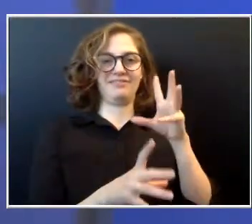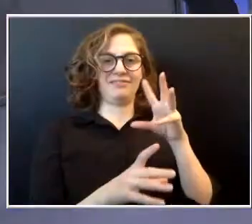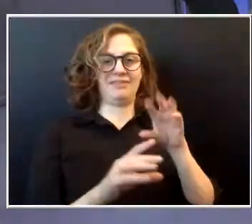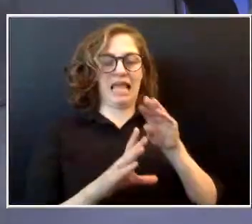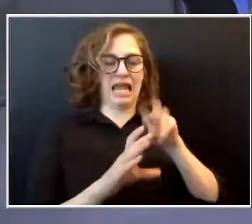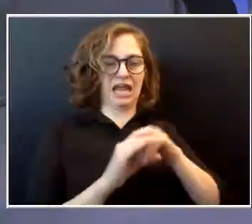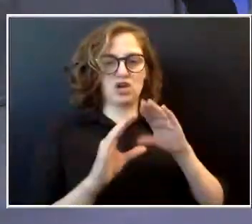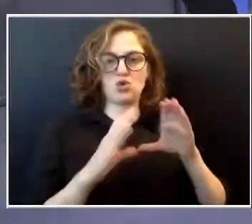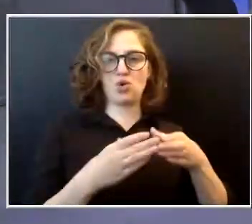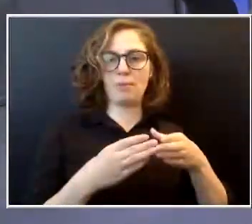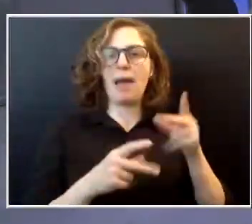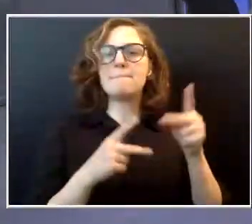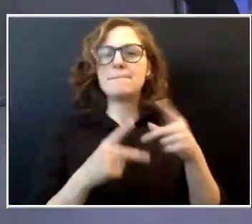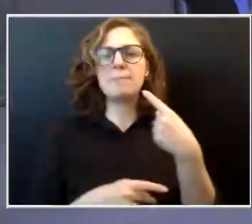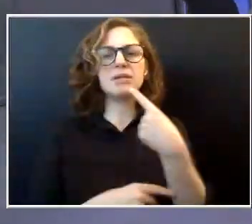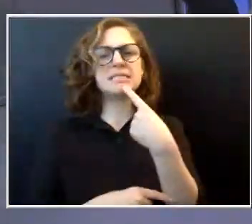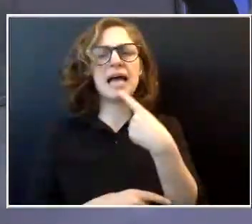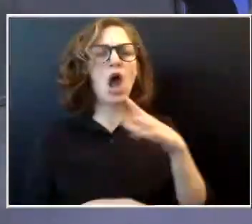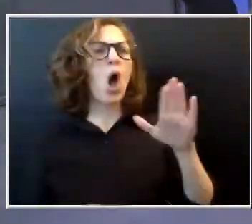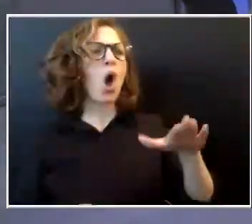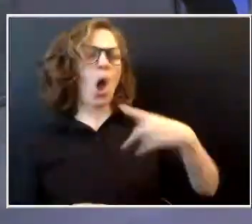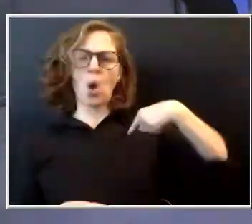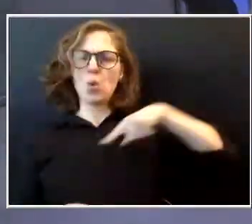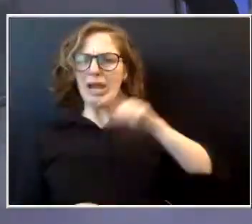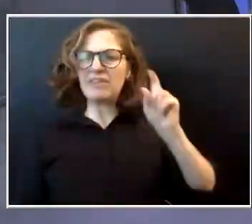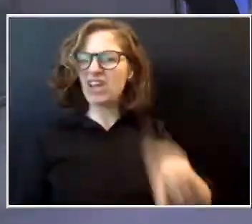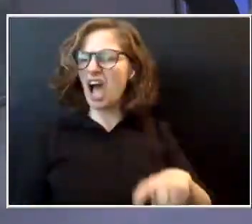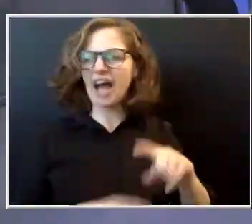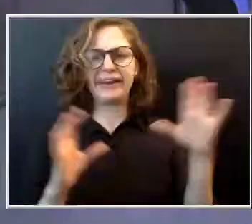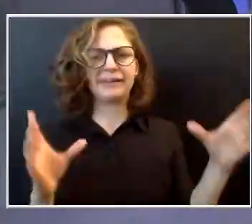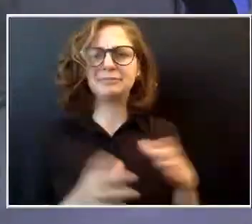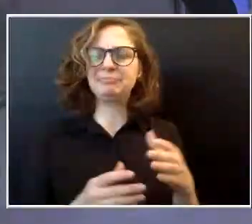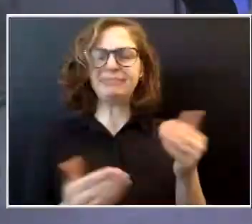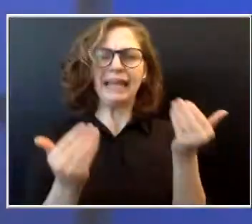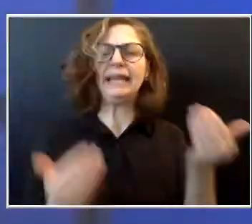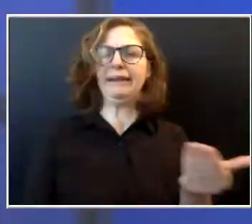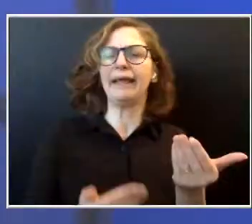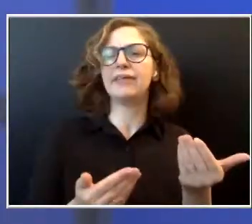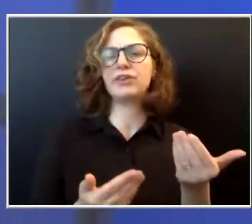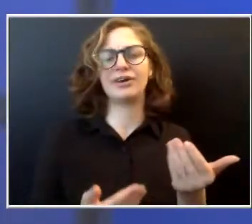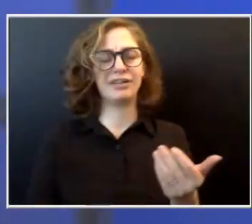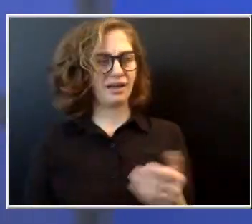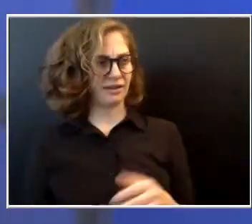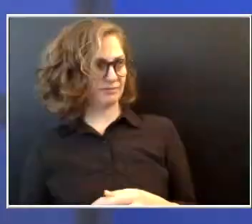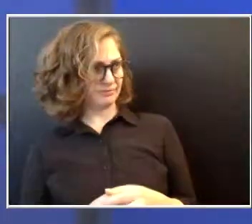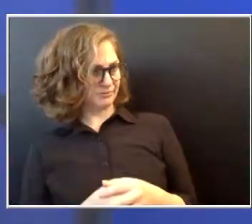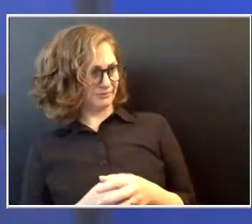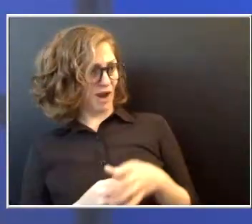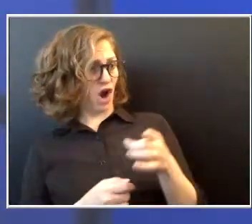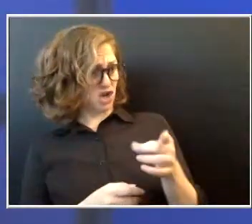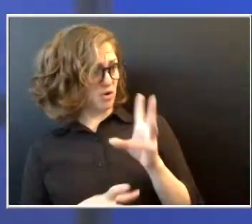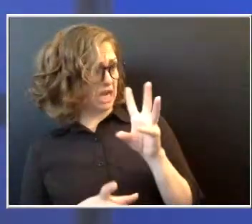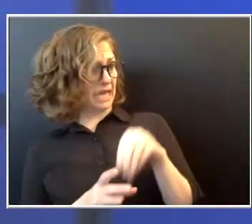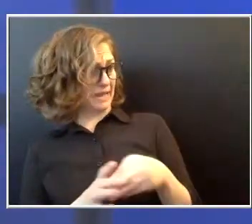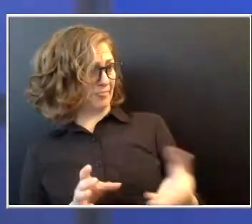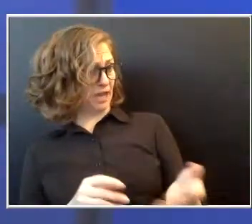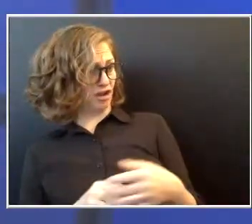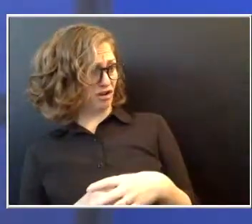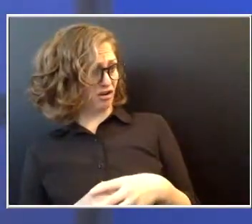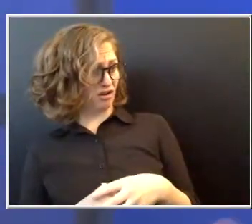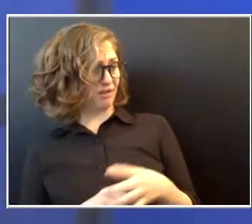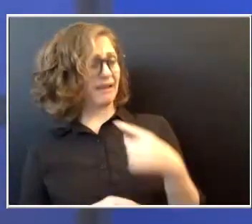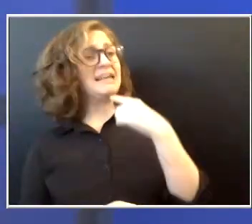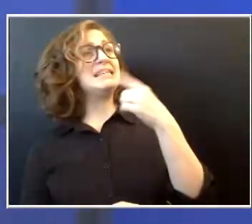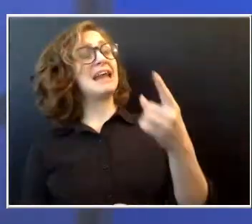Jack. Are you going to suit up? You're going to head in there? Good. Go live those glory days. Go set them straight. Tell the greatest quarterback possibly ever to